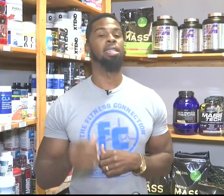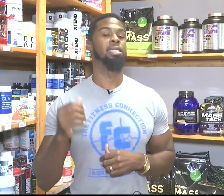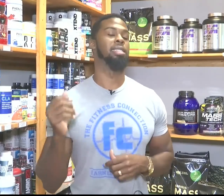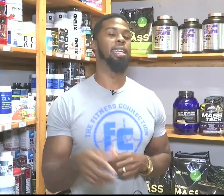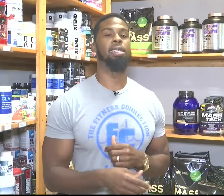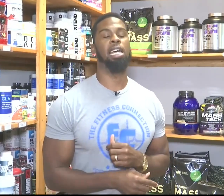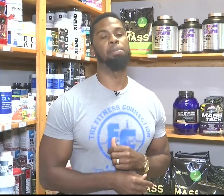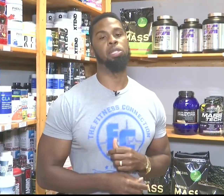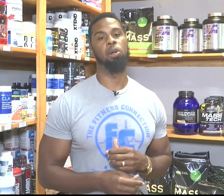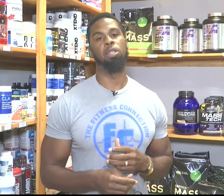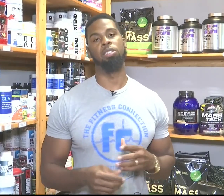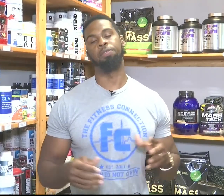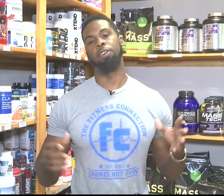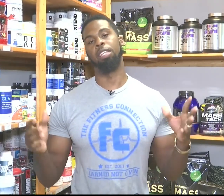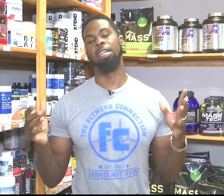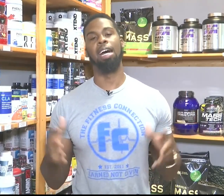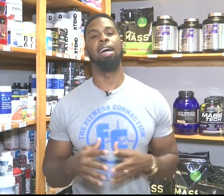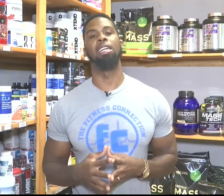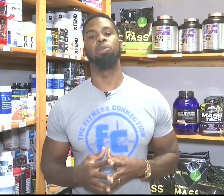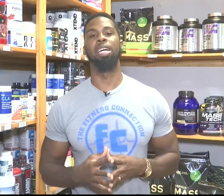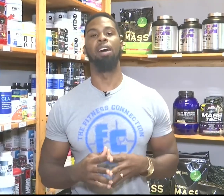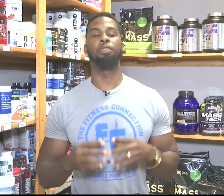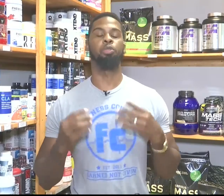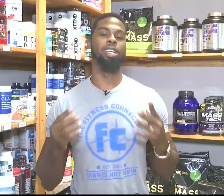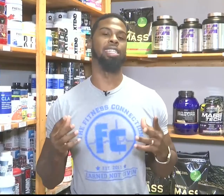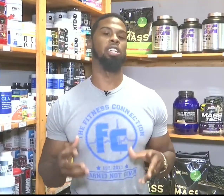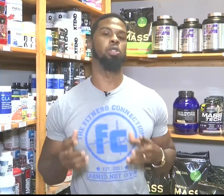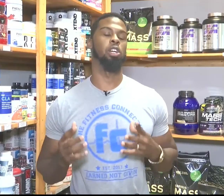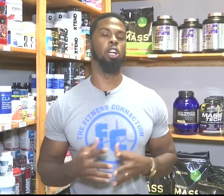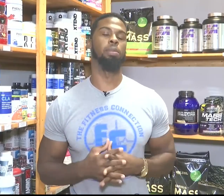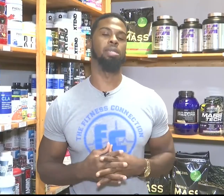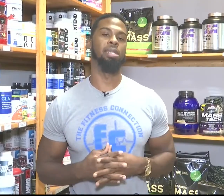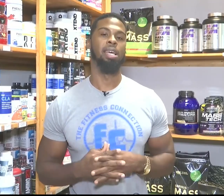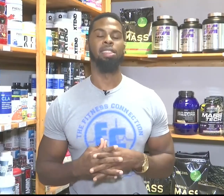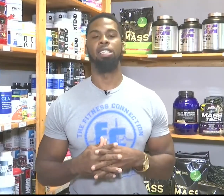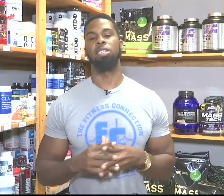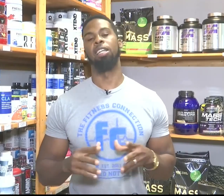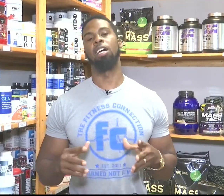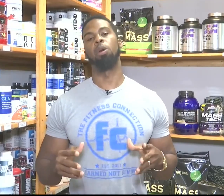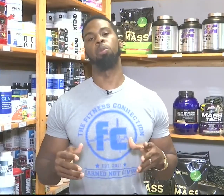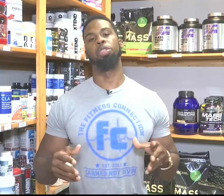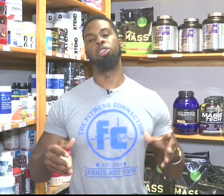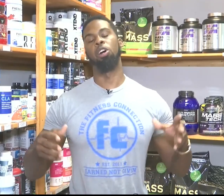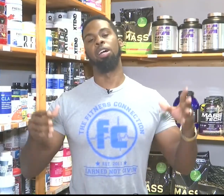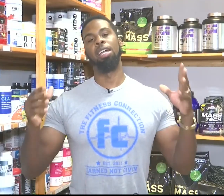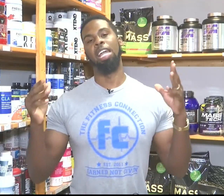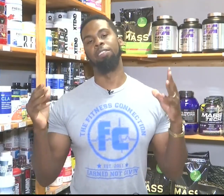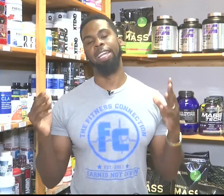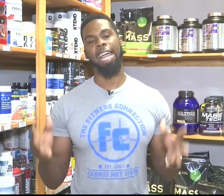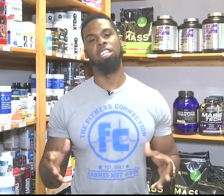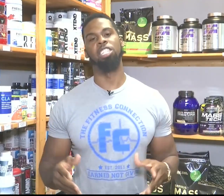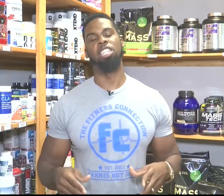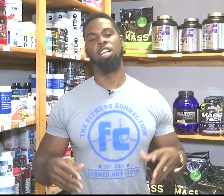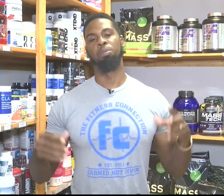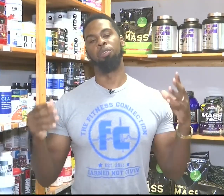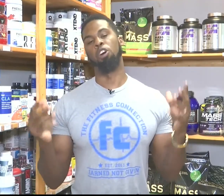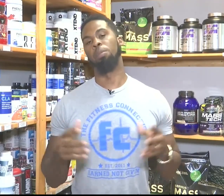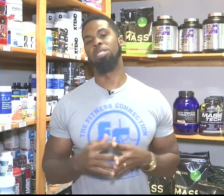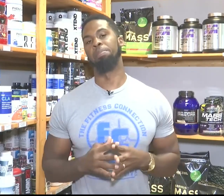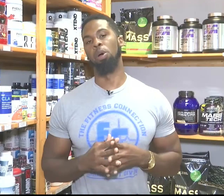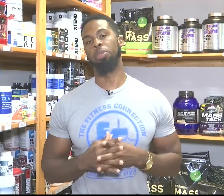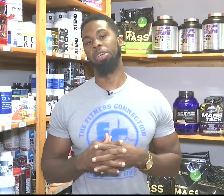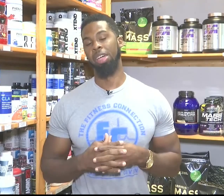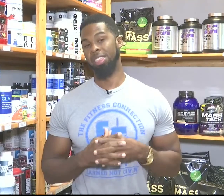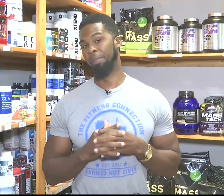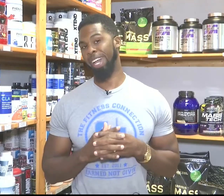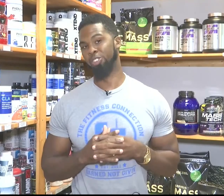journey. Today's episode is for the guys. We have 3 natural herbs that's going to help with your everyday energy,